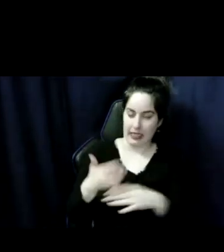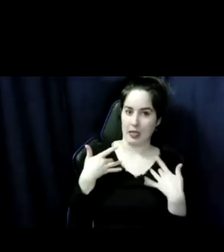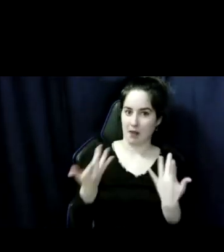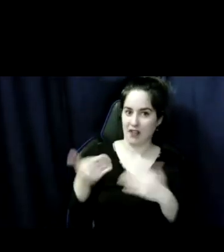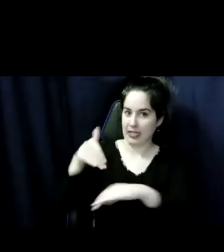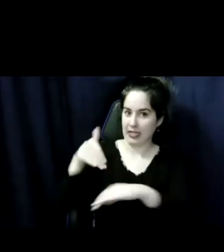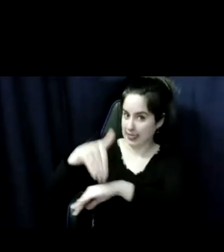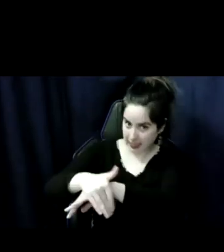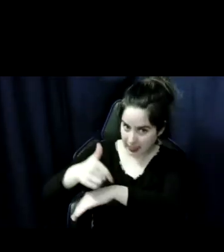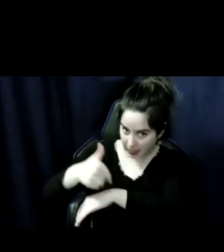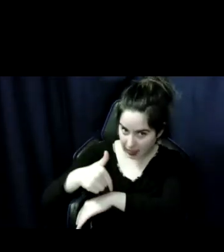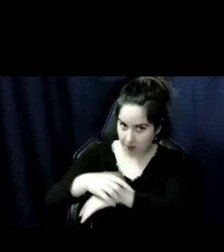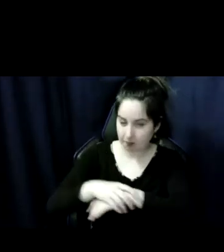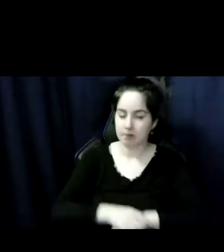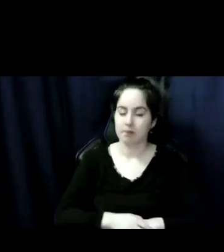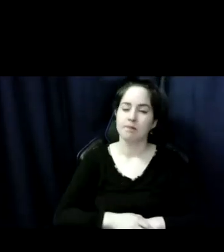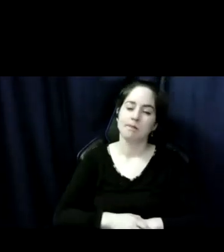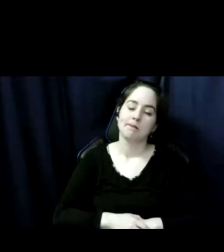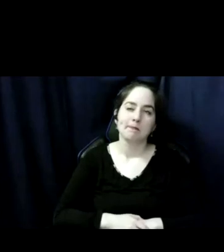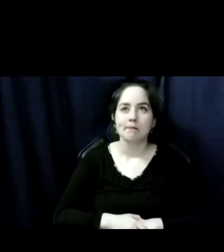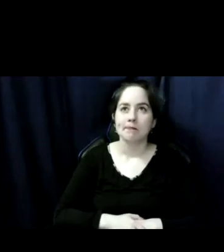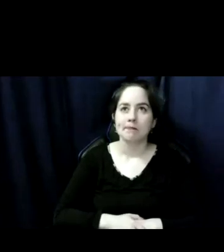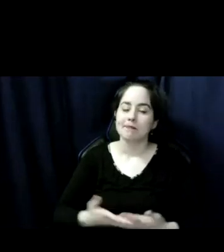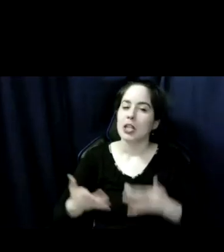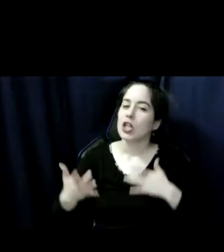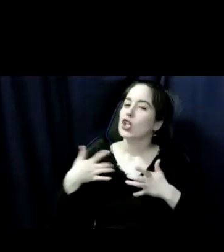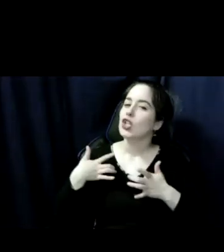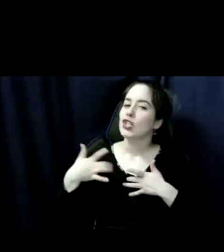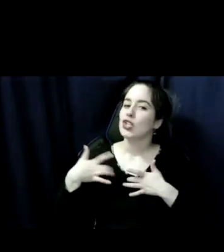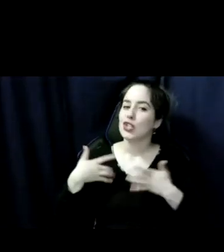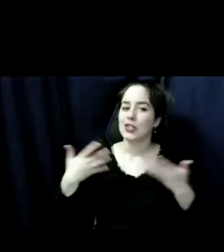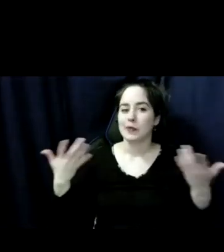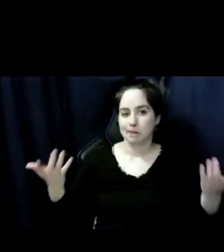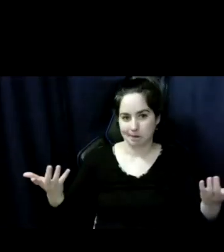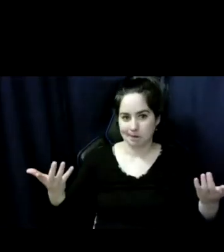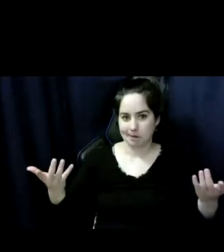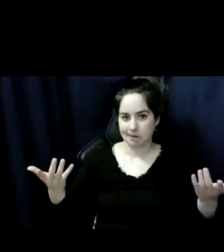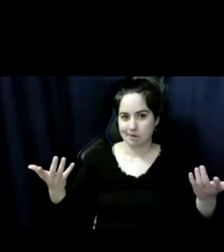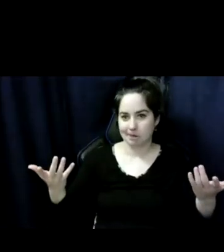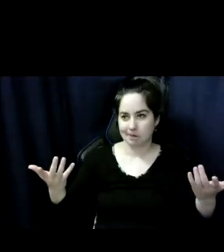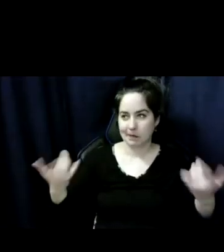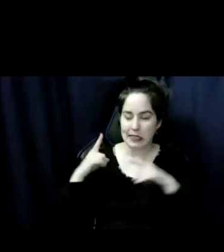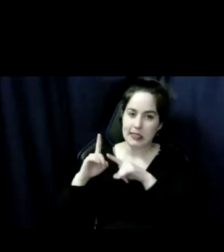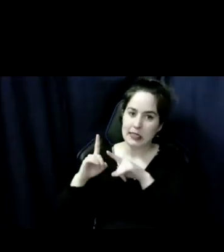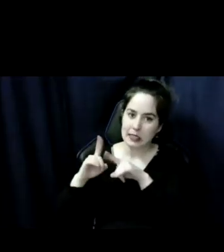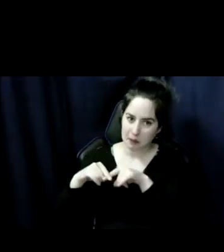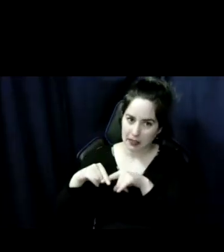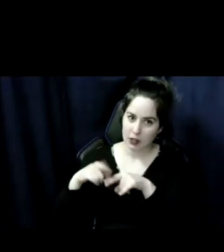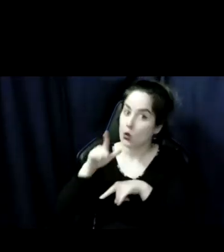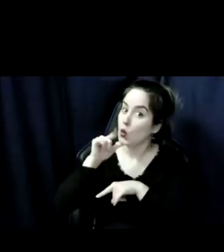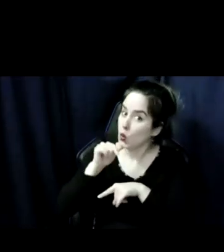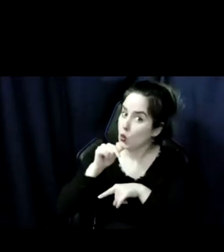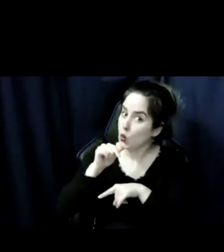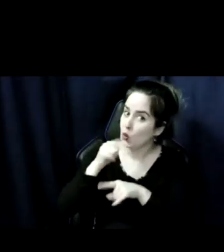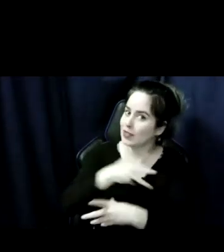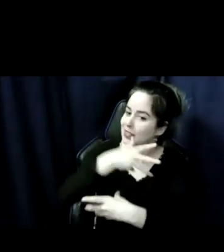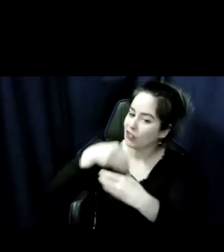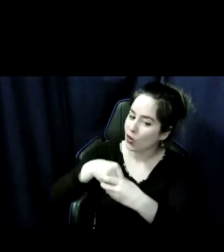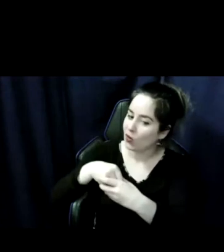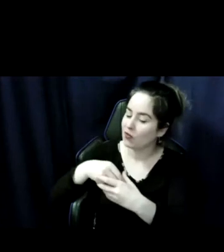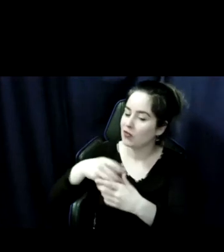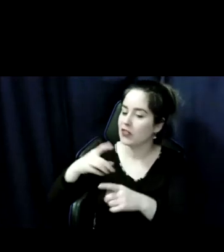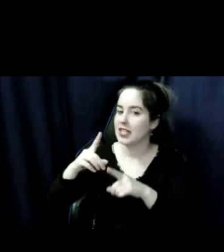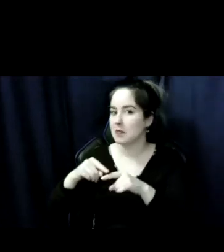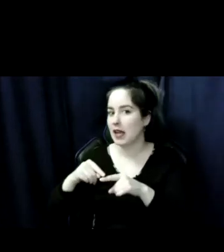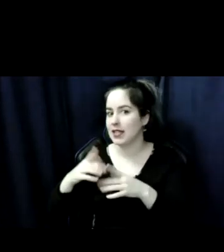I think sometimes there are different concerns from different stakeholders for different reasons. Like I think sometimes the city